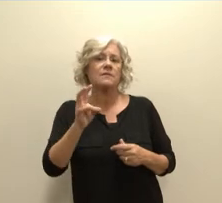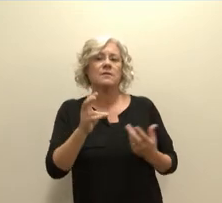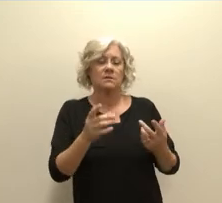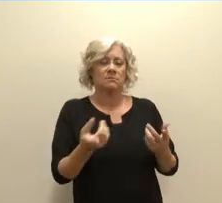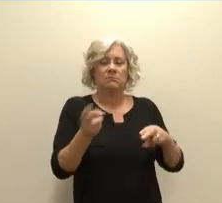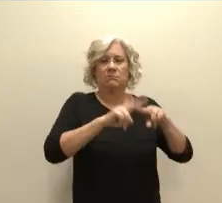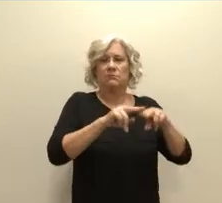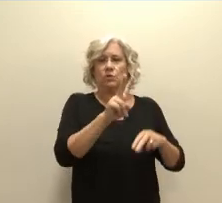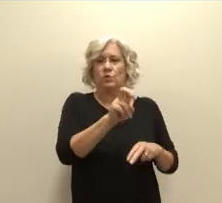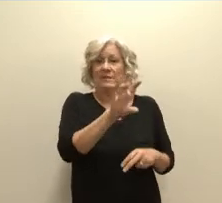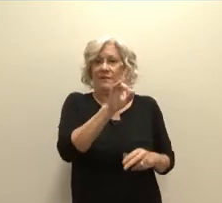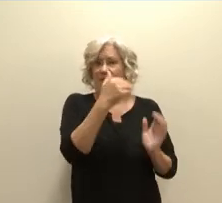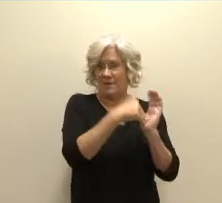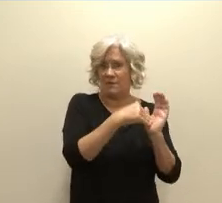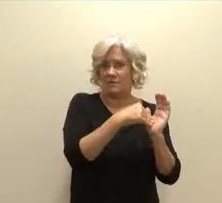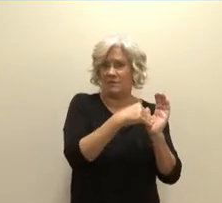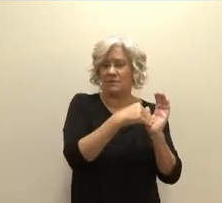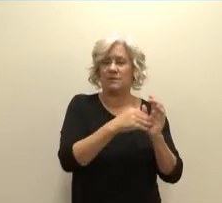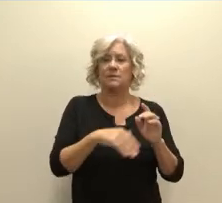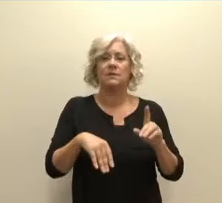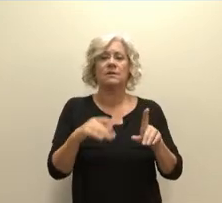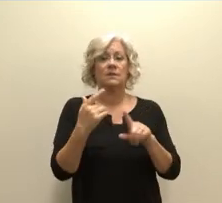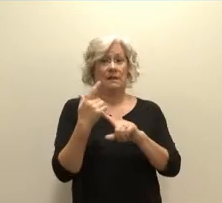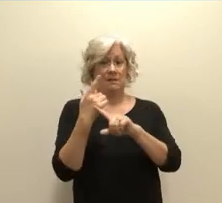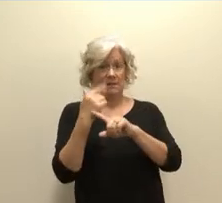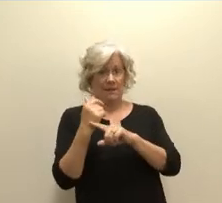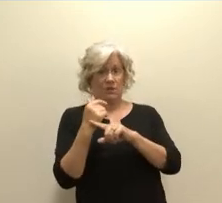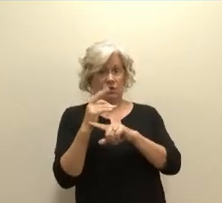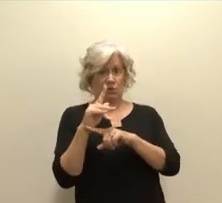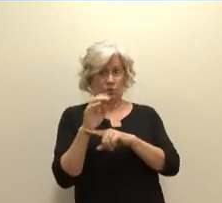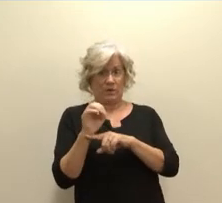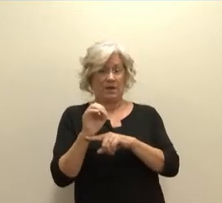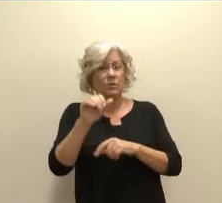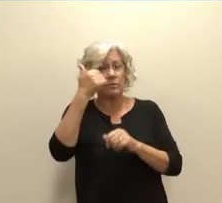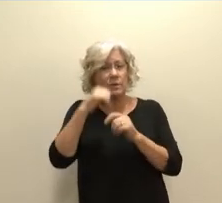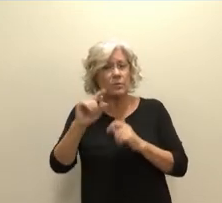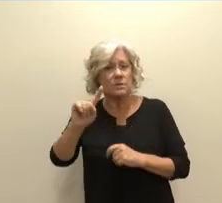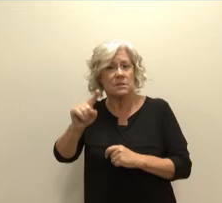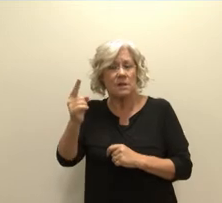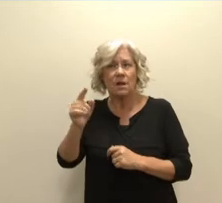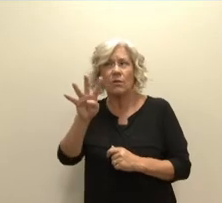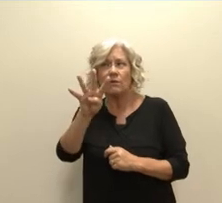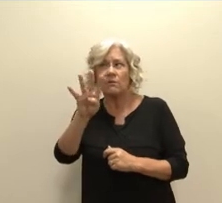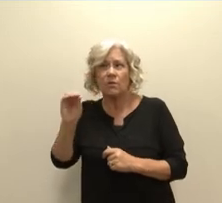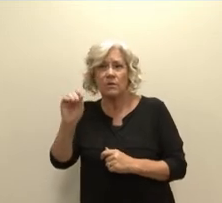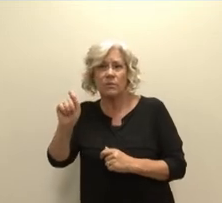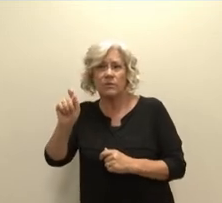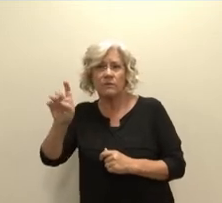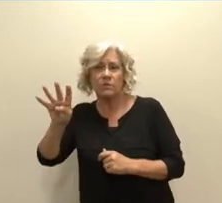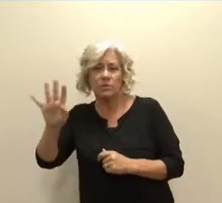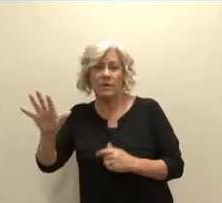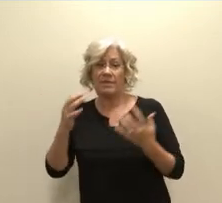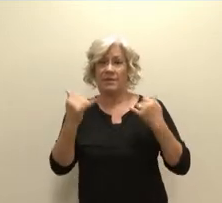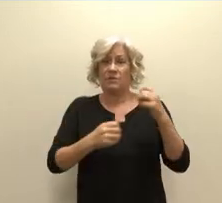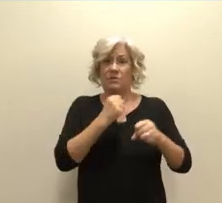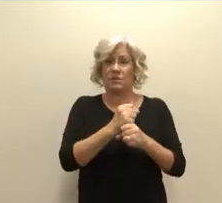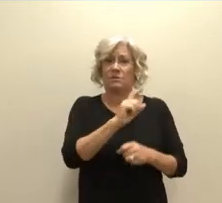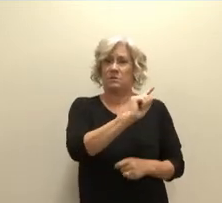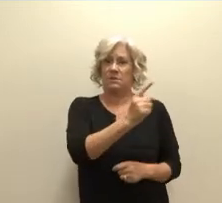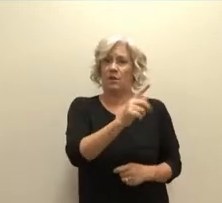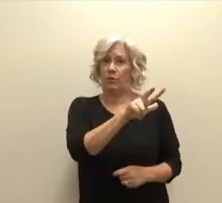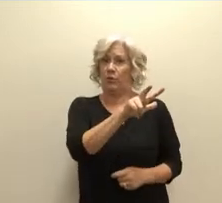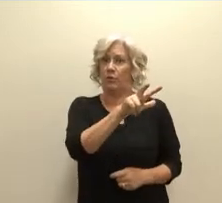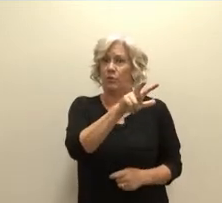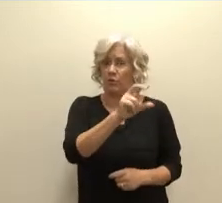$107,000. The last year's rate, as I said, was $1.40, $1.41, and this year's rate is $1.30, so that's